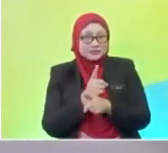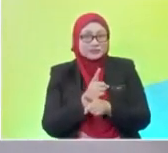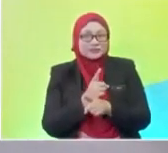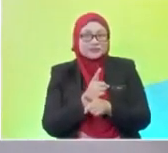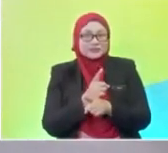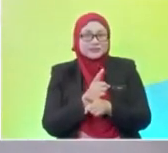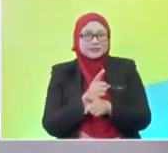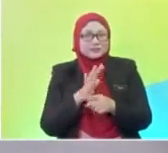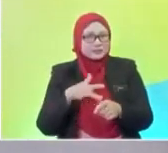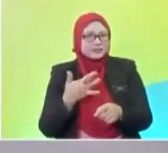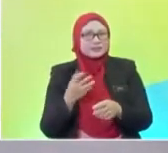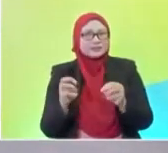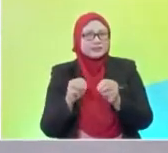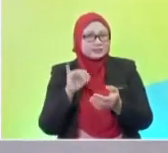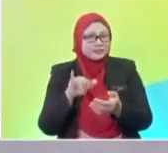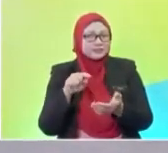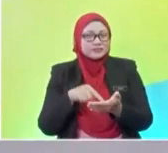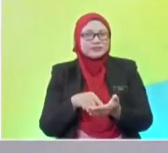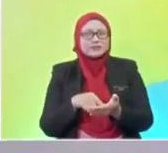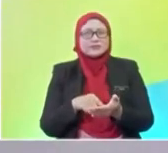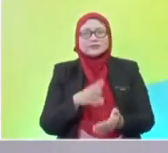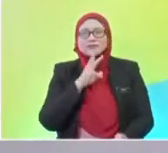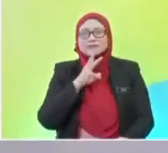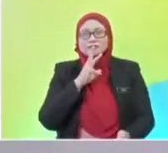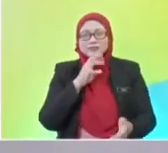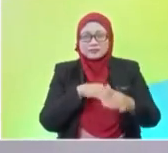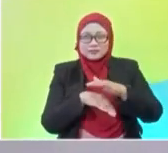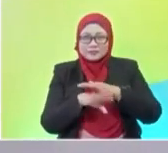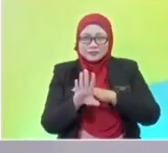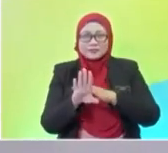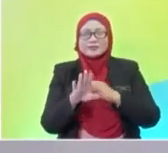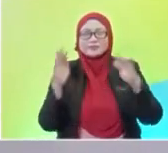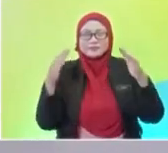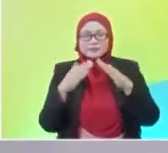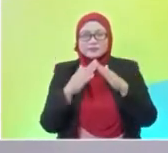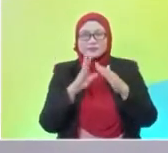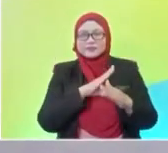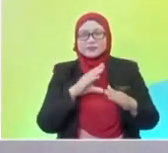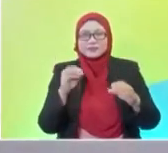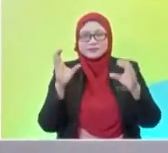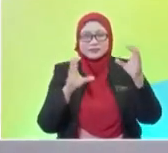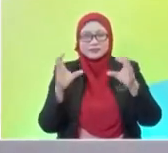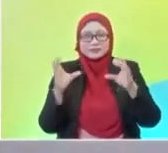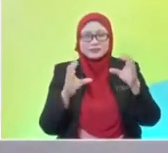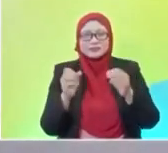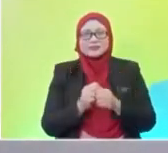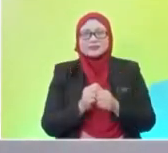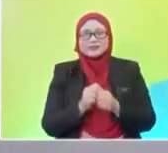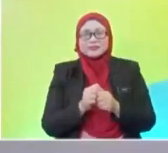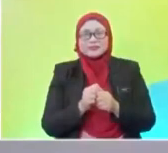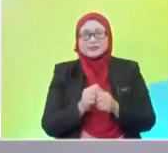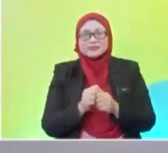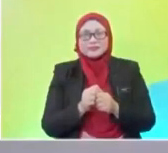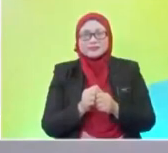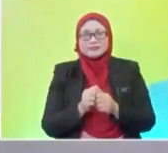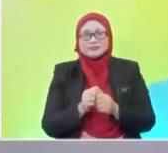this one. The water entered the house, the car, the cars, and even rose up. See, you can see. Oh no, is this